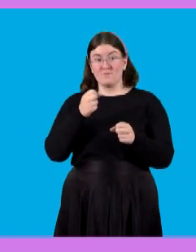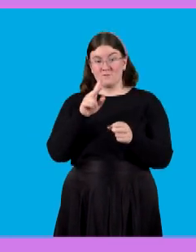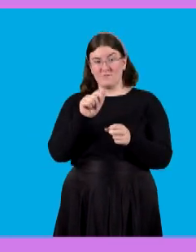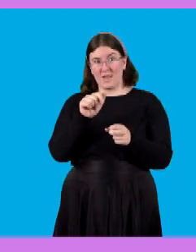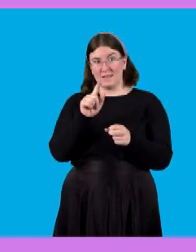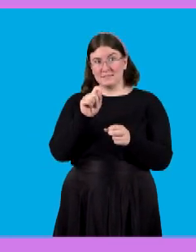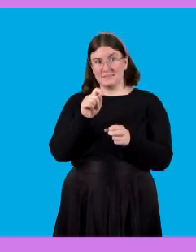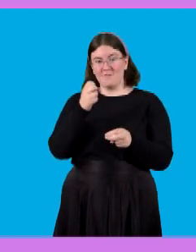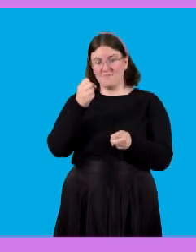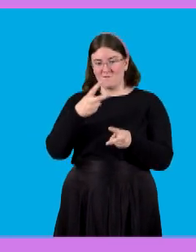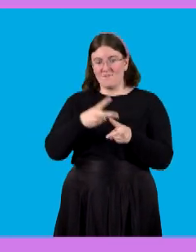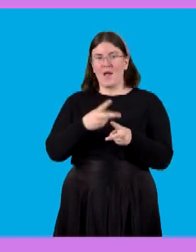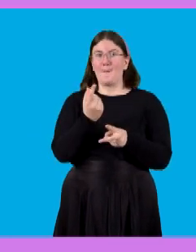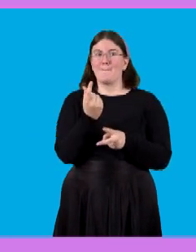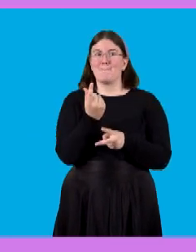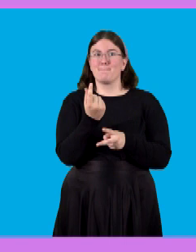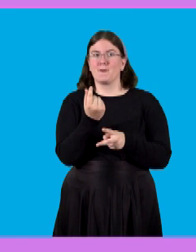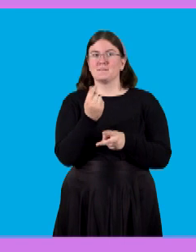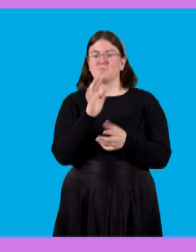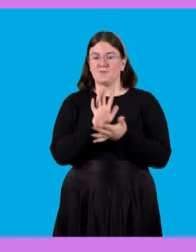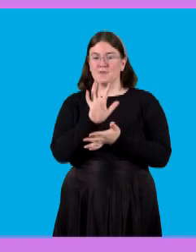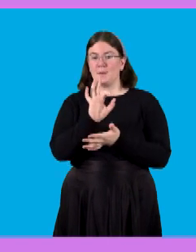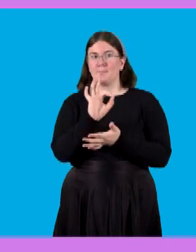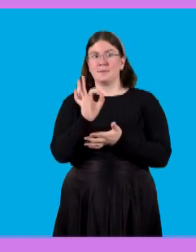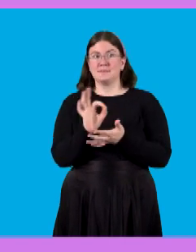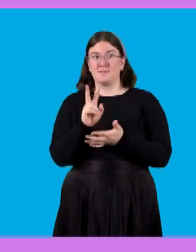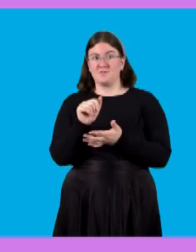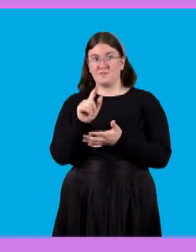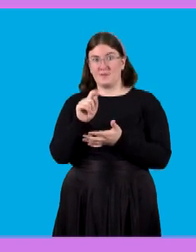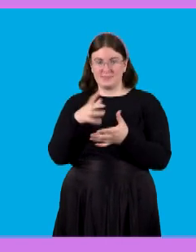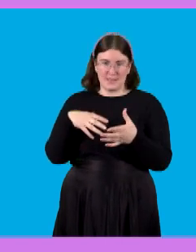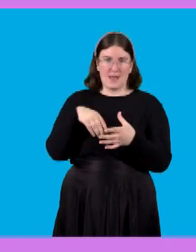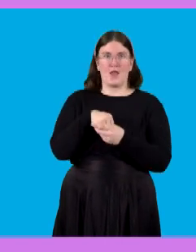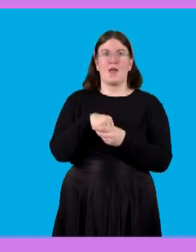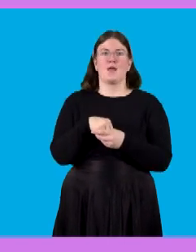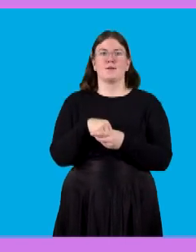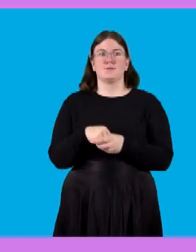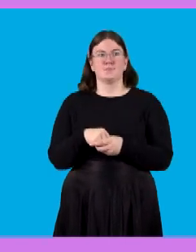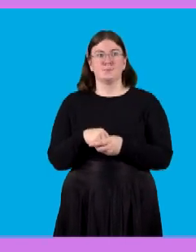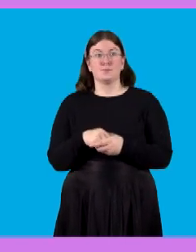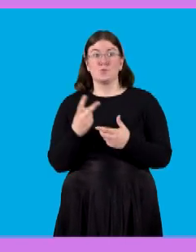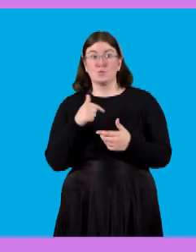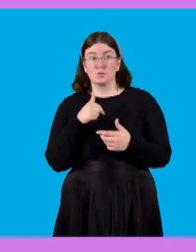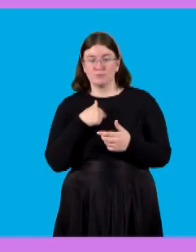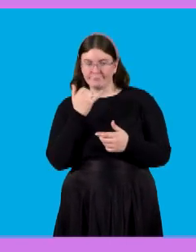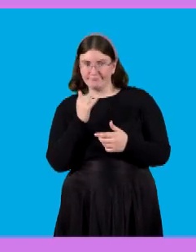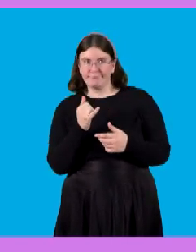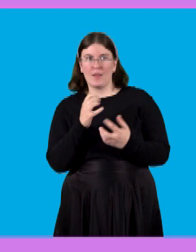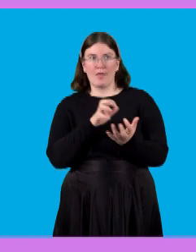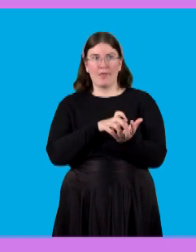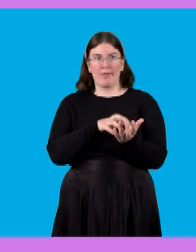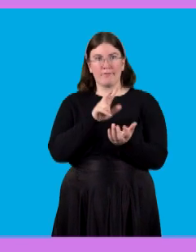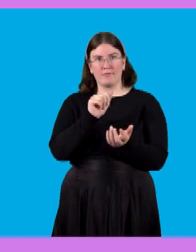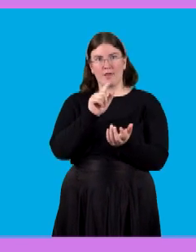price excluding VAT. We will also look at calculating the price excluding VAT from the price that already includes